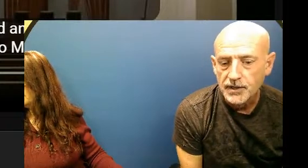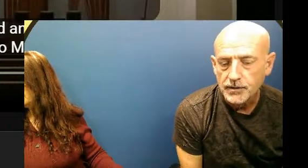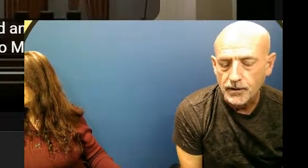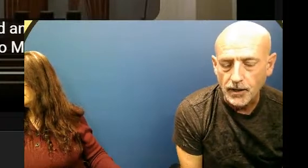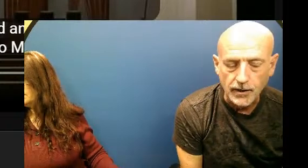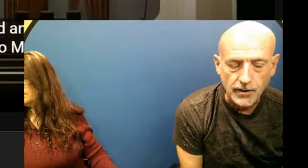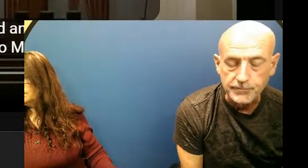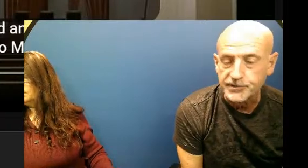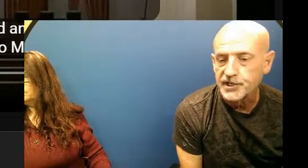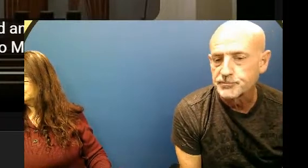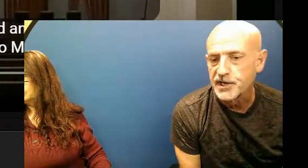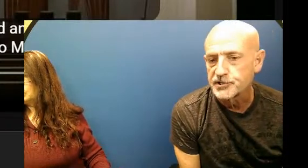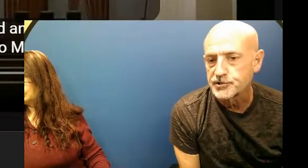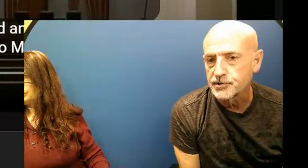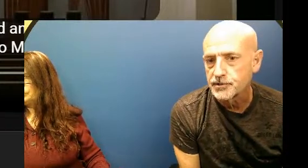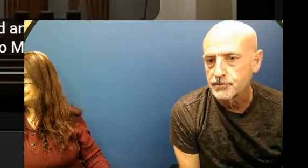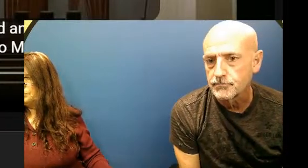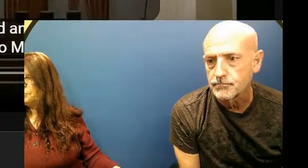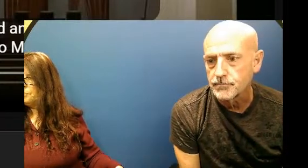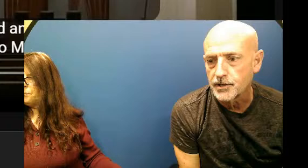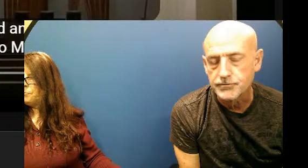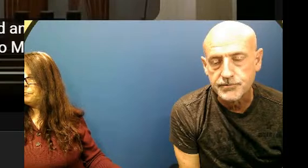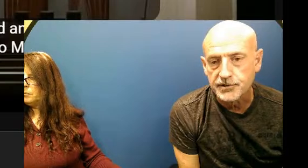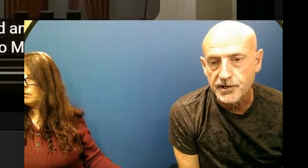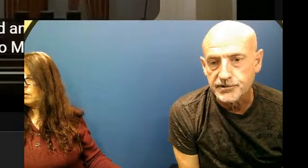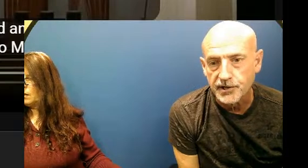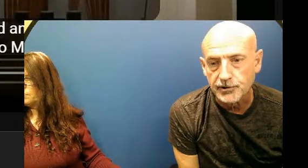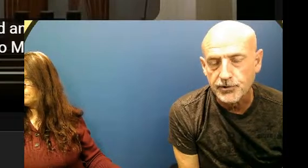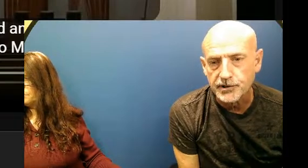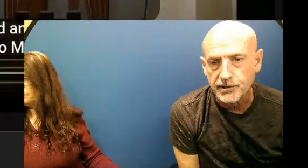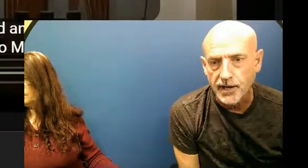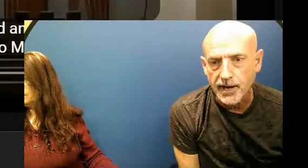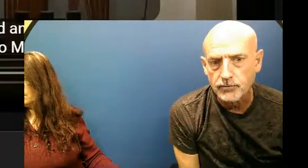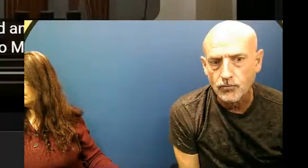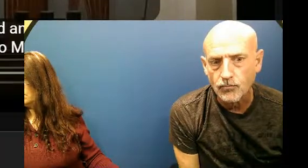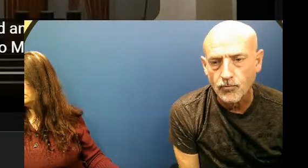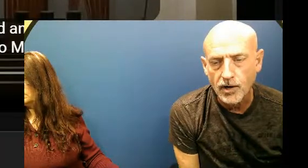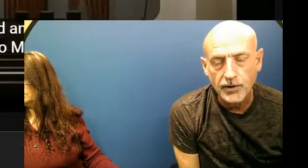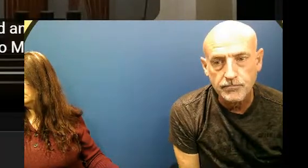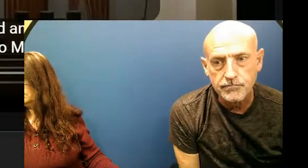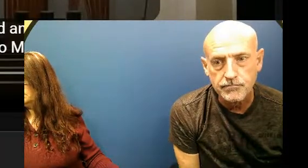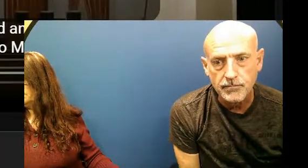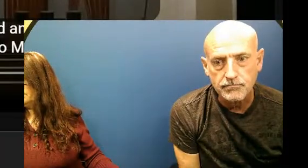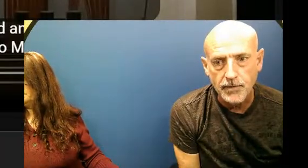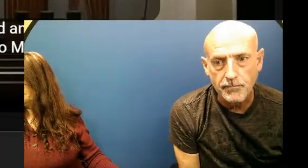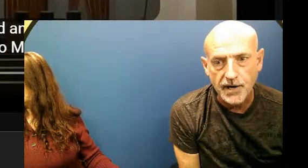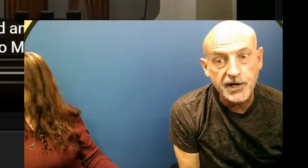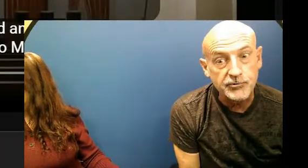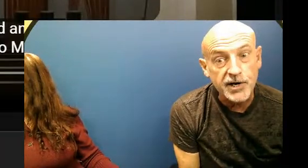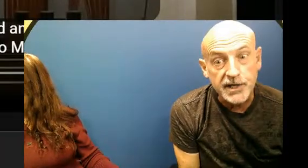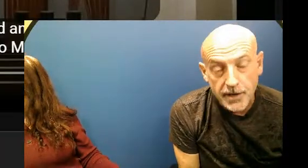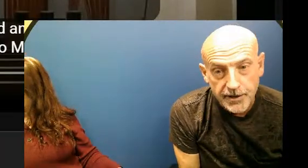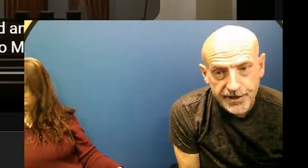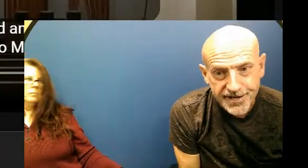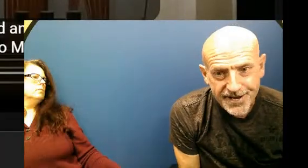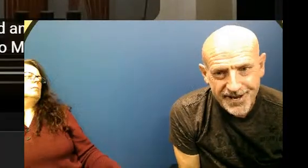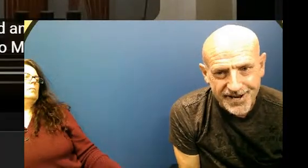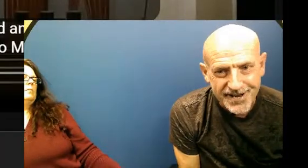well, obscene speech isn't included in that. Well, I mean, I could